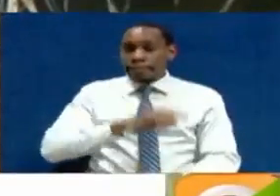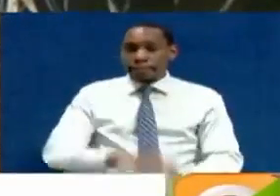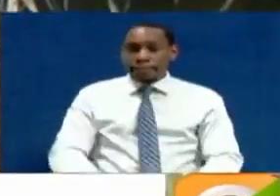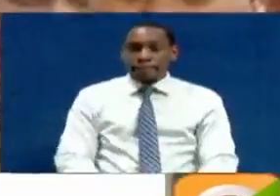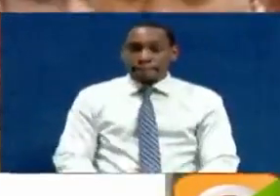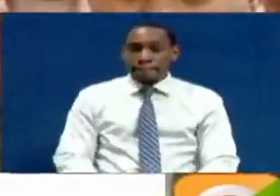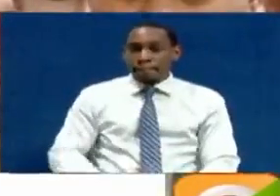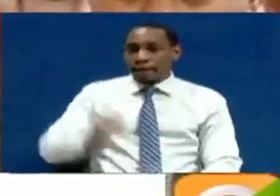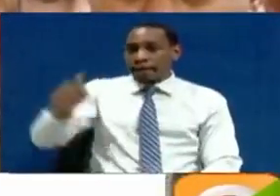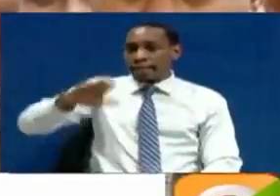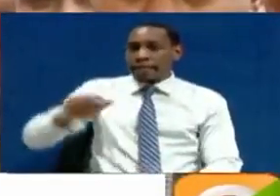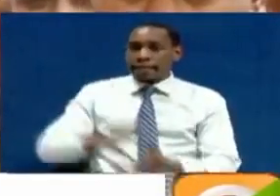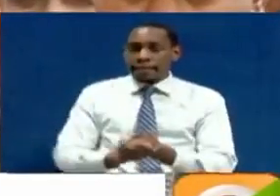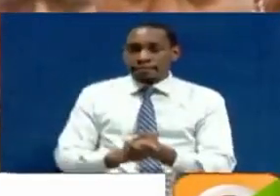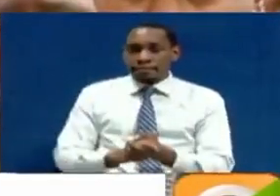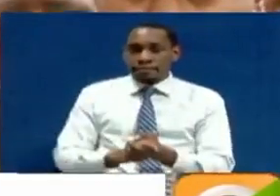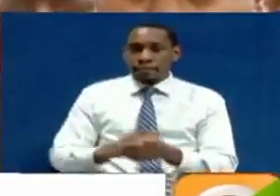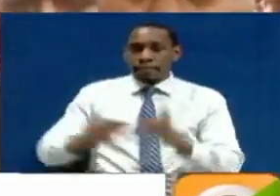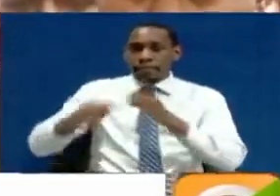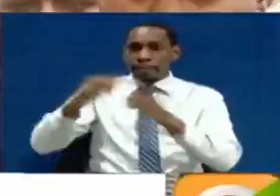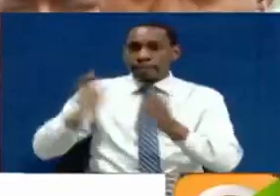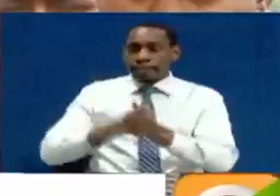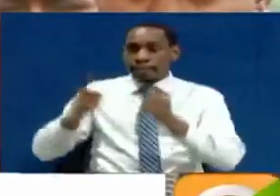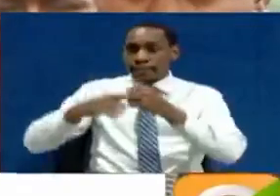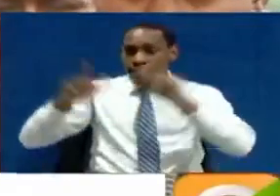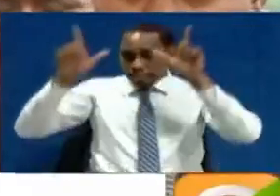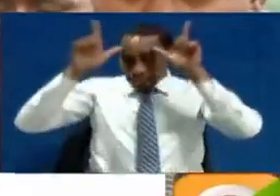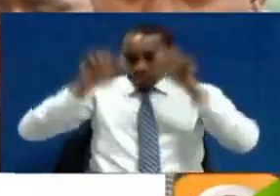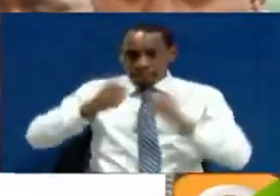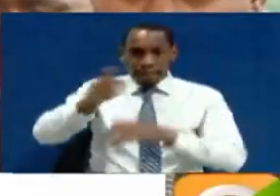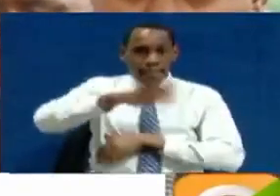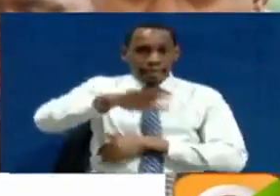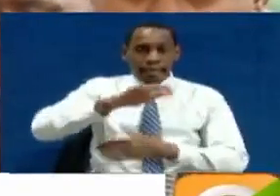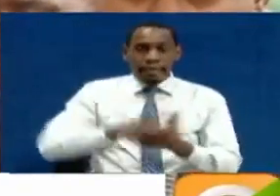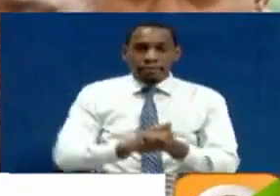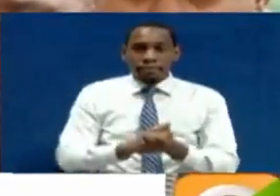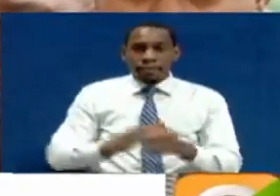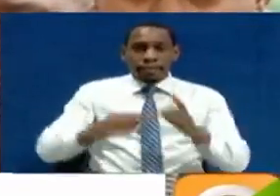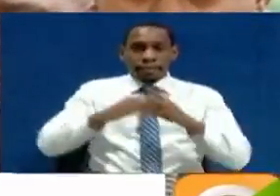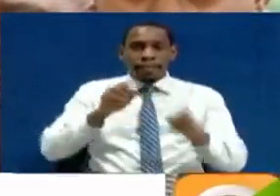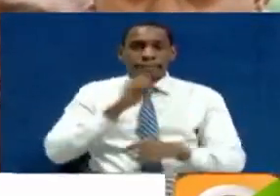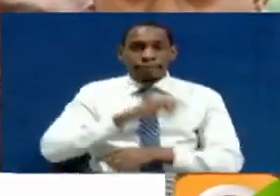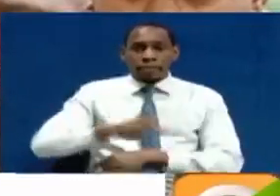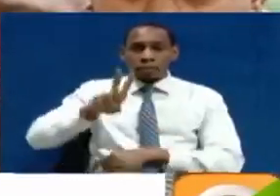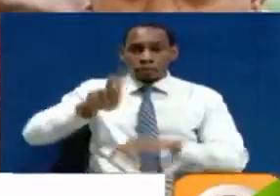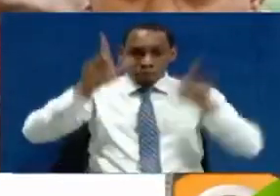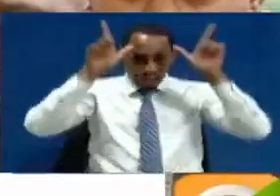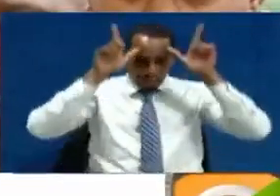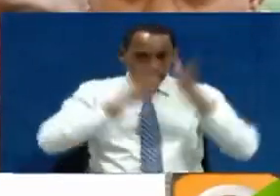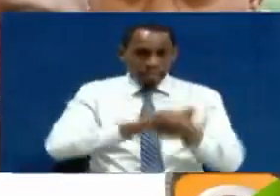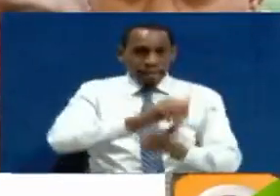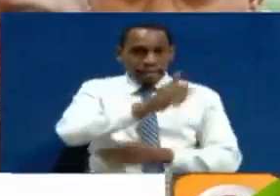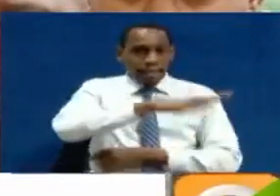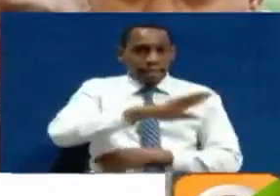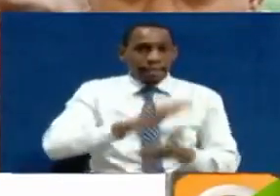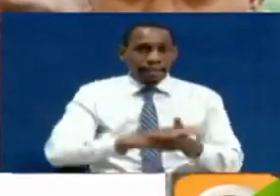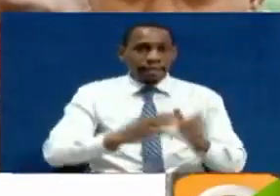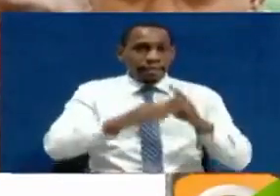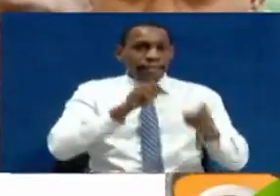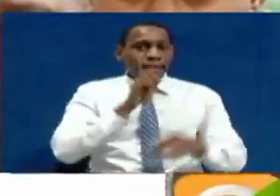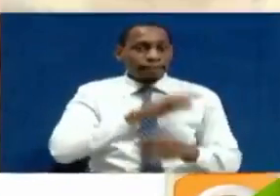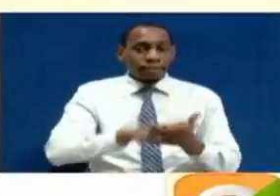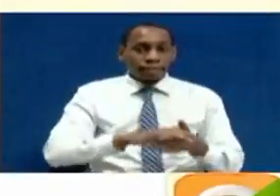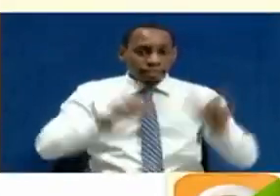pia, ikaua ngombe sita. Oldanyati, kwele koini, ikaua ngombe wawili. Pale kwele sawoyo pia, ikaua